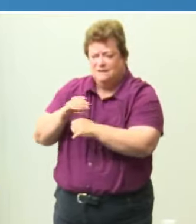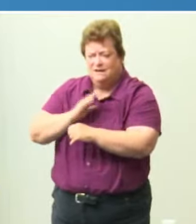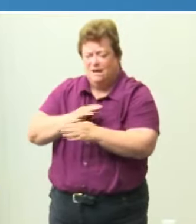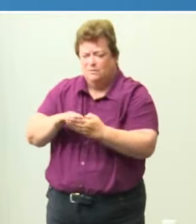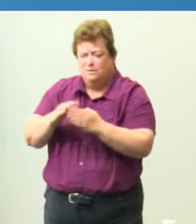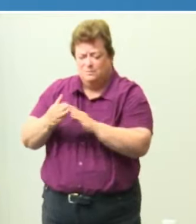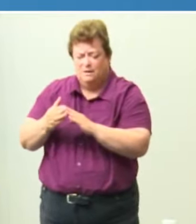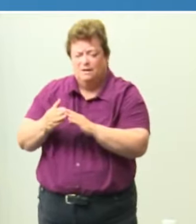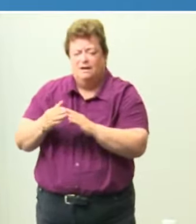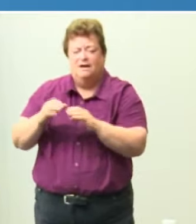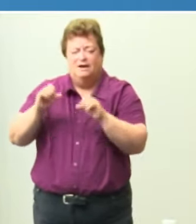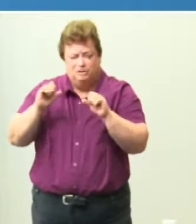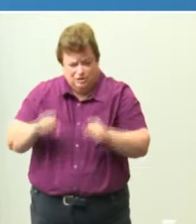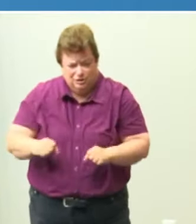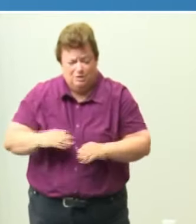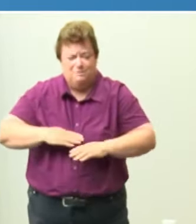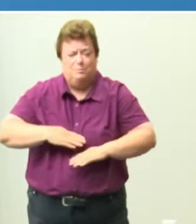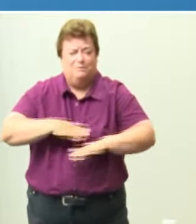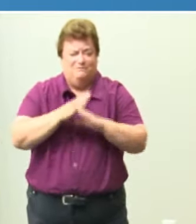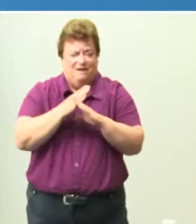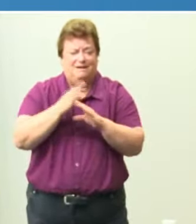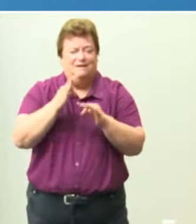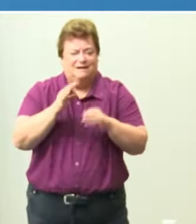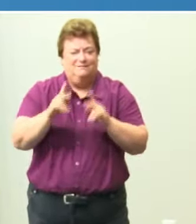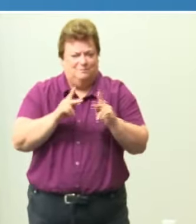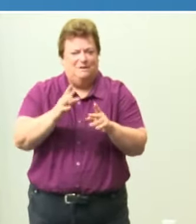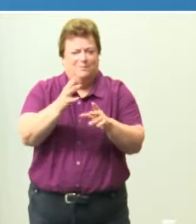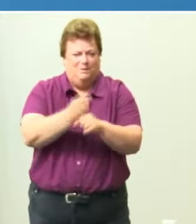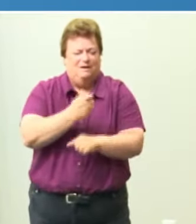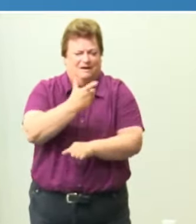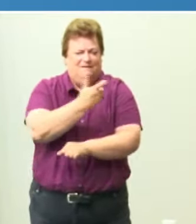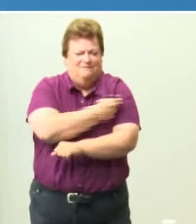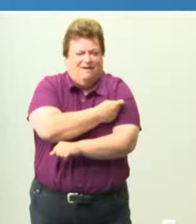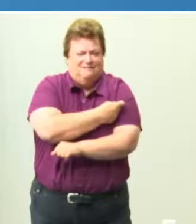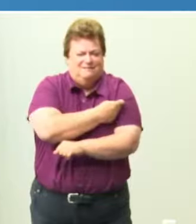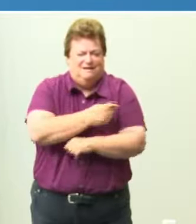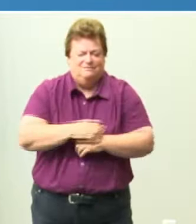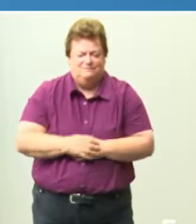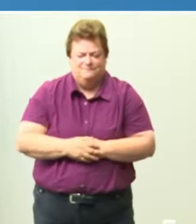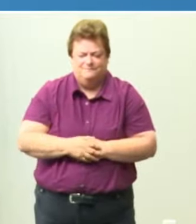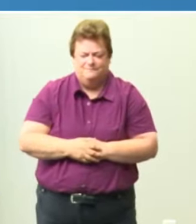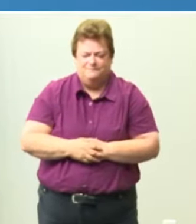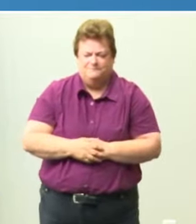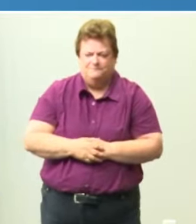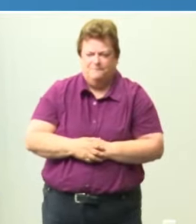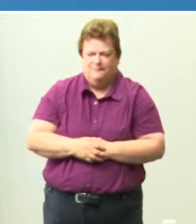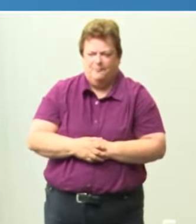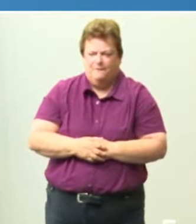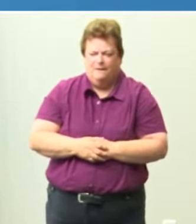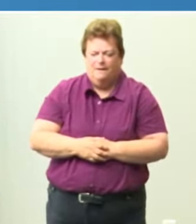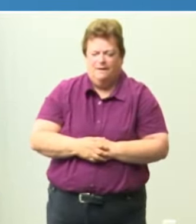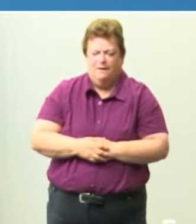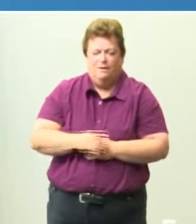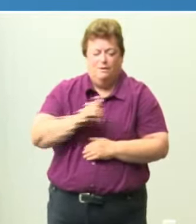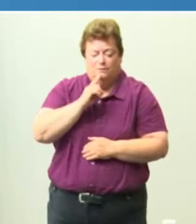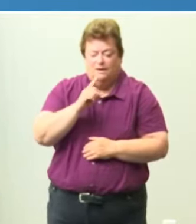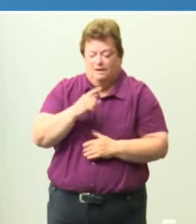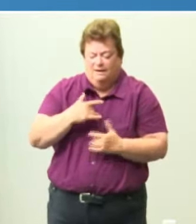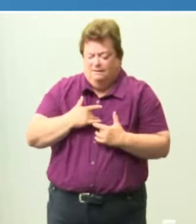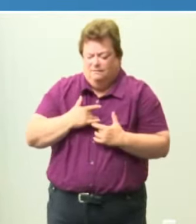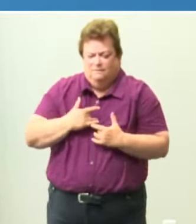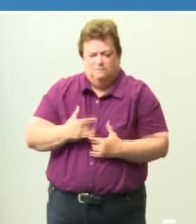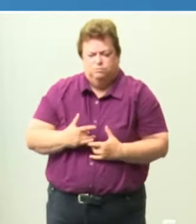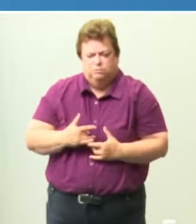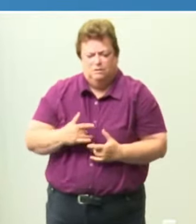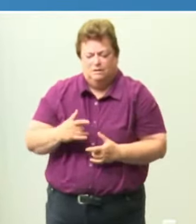is all preventable with vaccination. I can tell you that it was demoralizing. You'd have